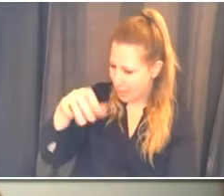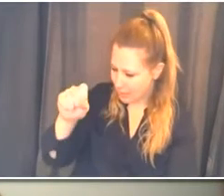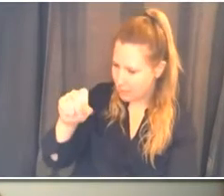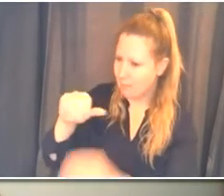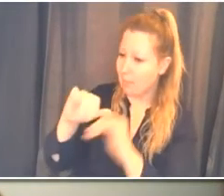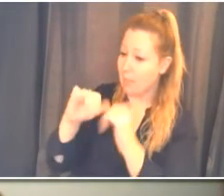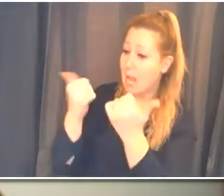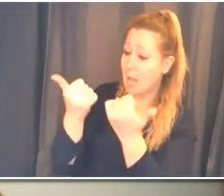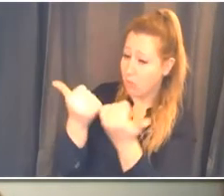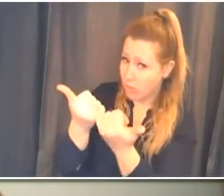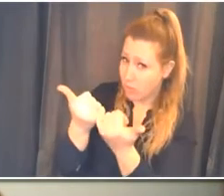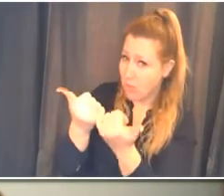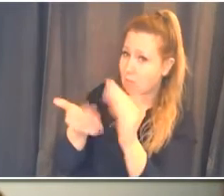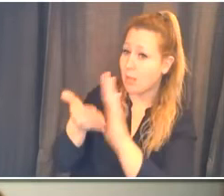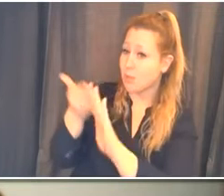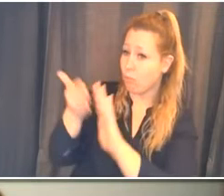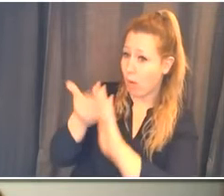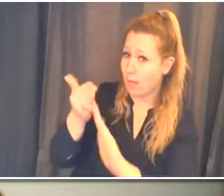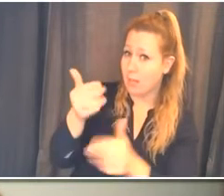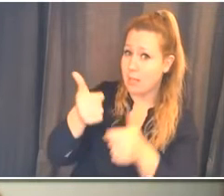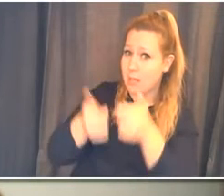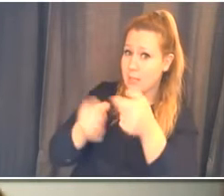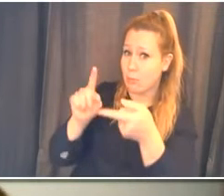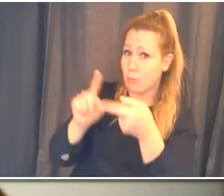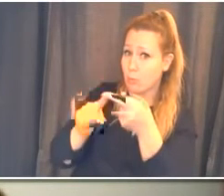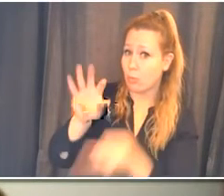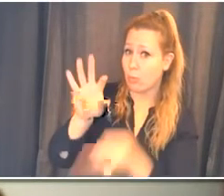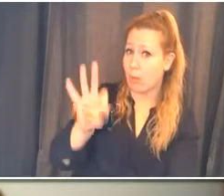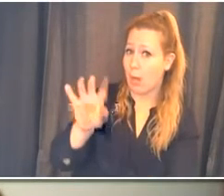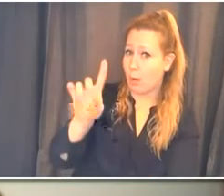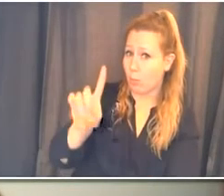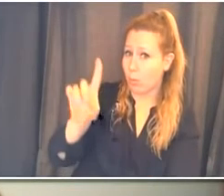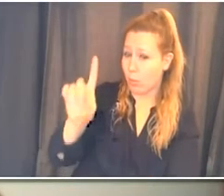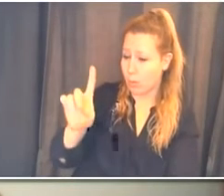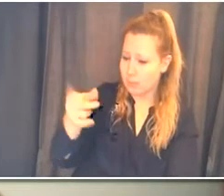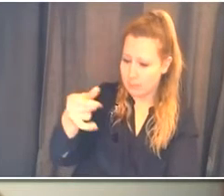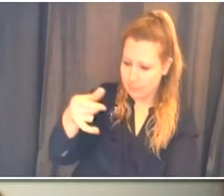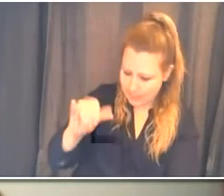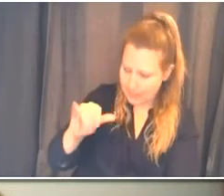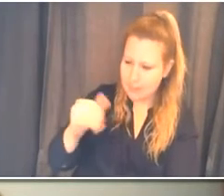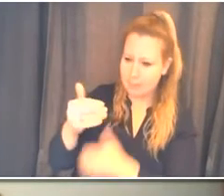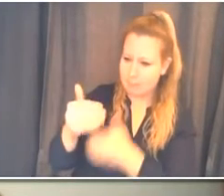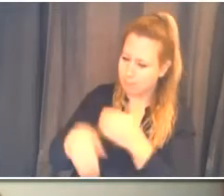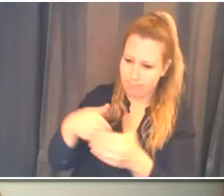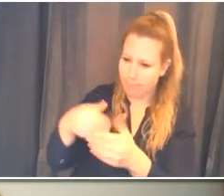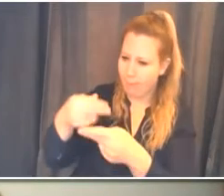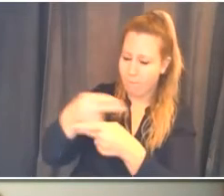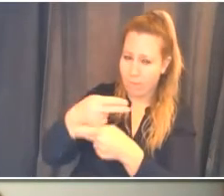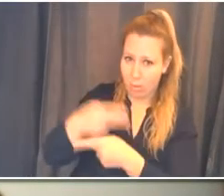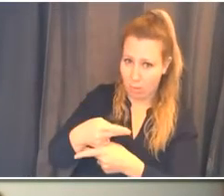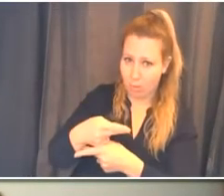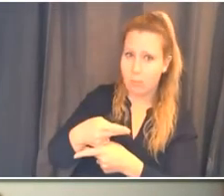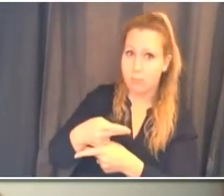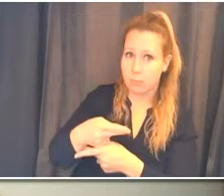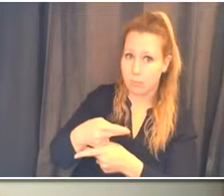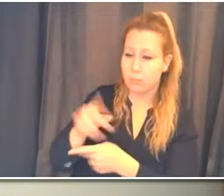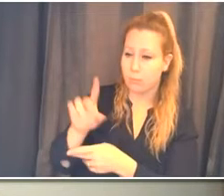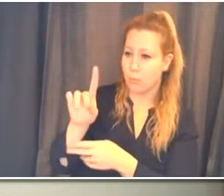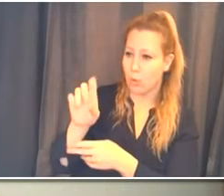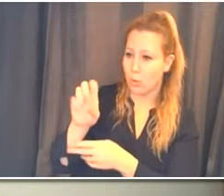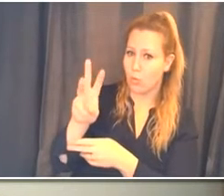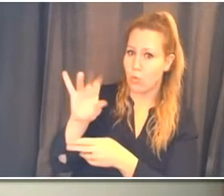definitely a customer uh I'm sure so is the fire department the Ms and so on of the Tex to 911